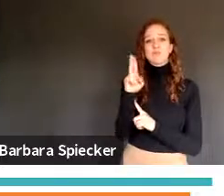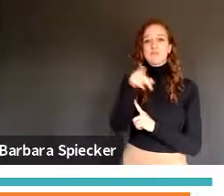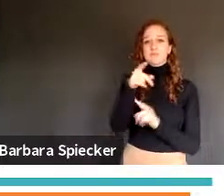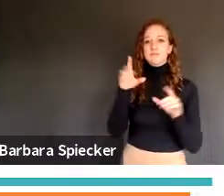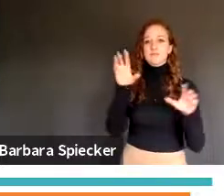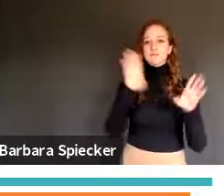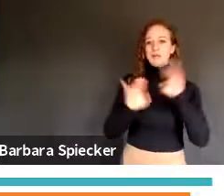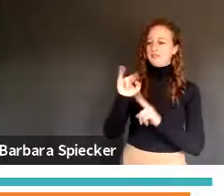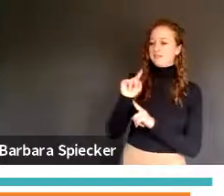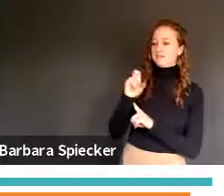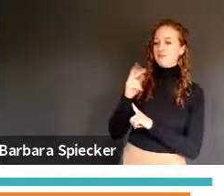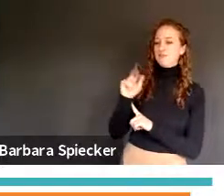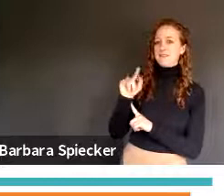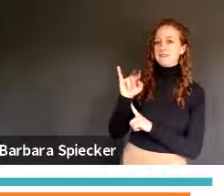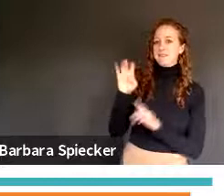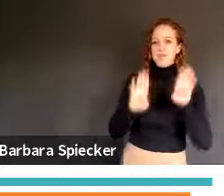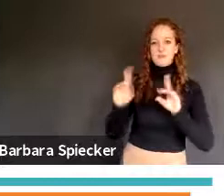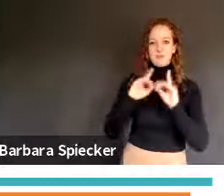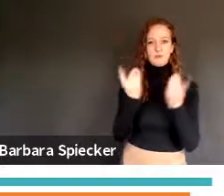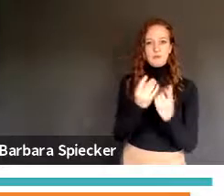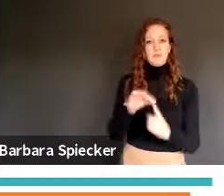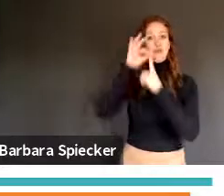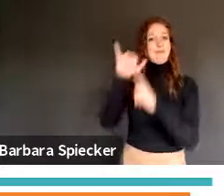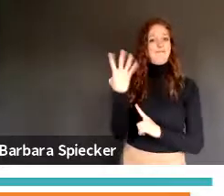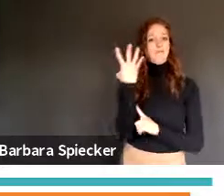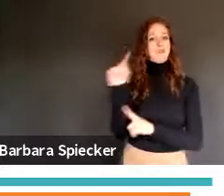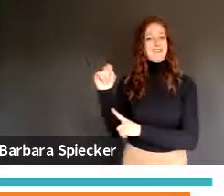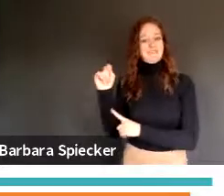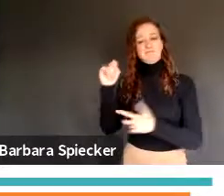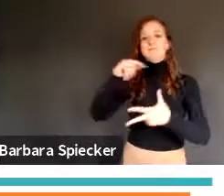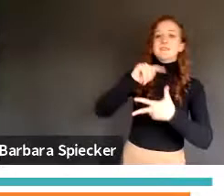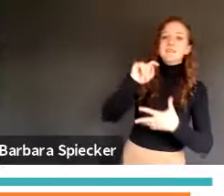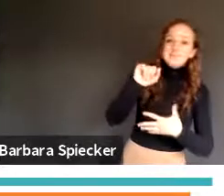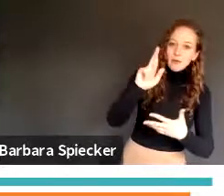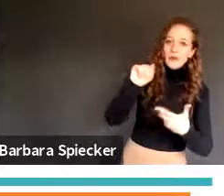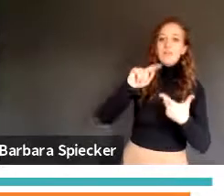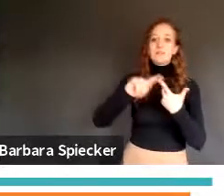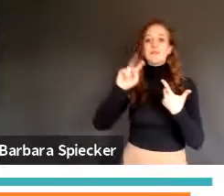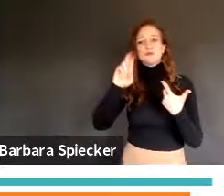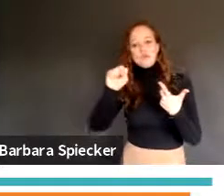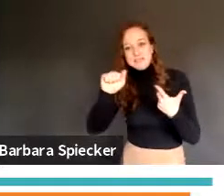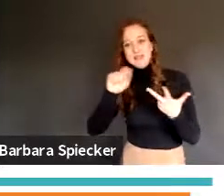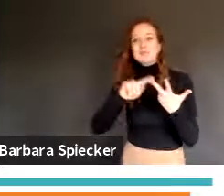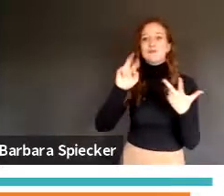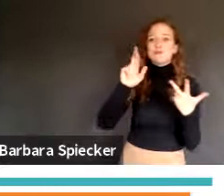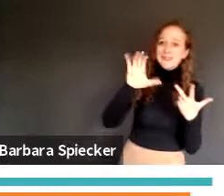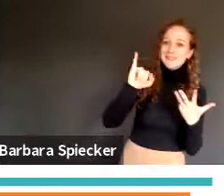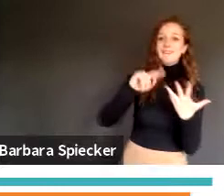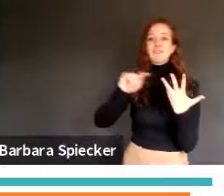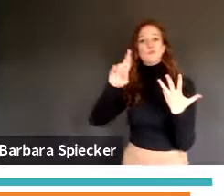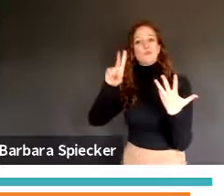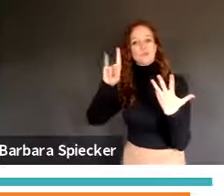our program. And the OSU Integrative Biology Department, especially the 4 Ts, Tara,